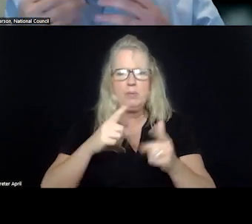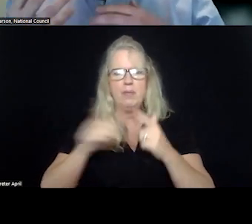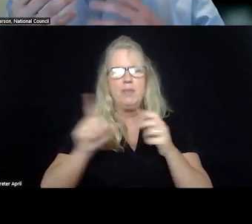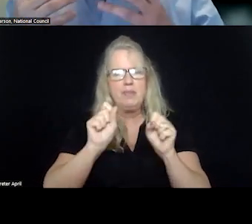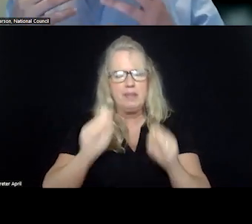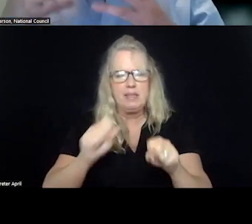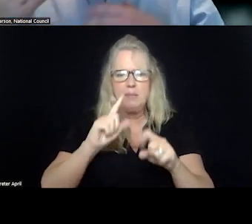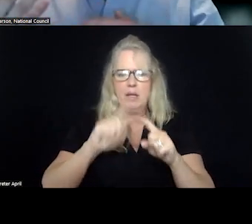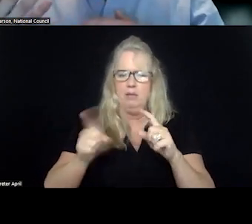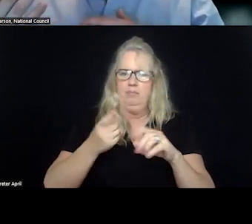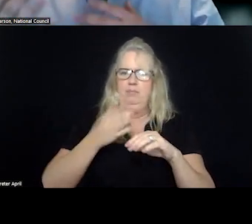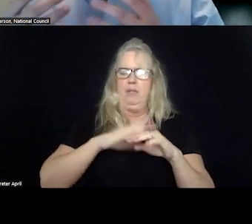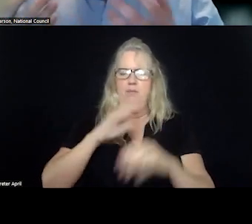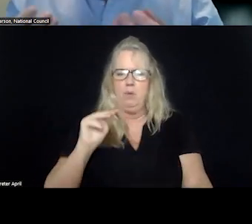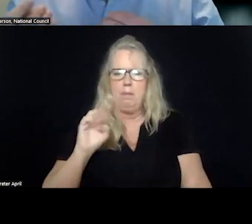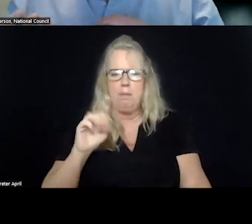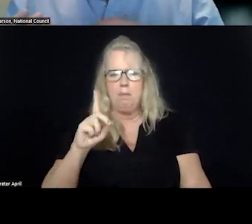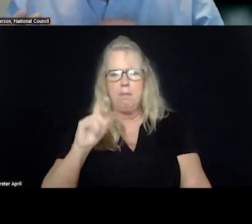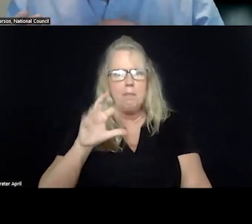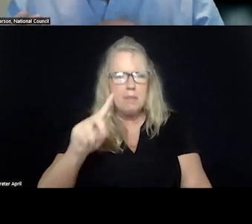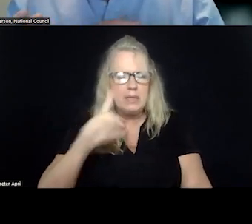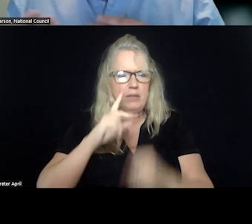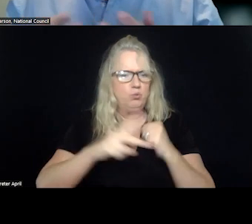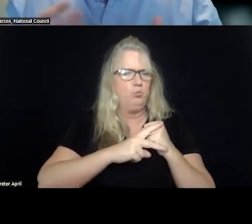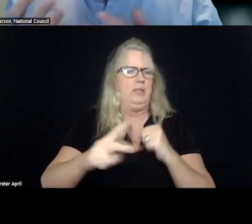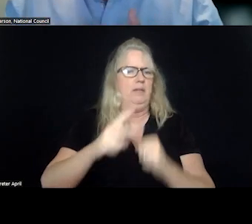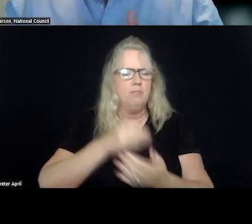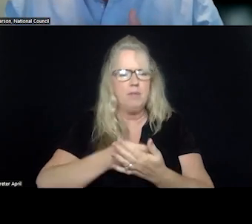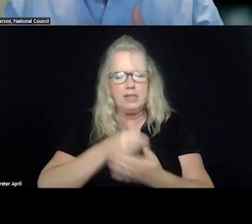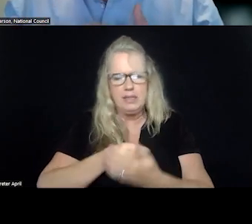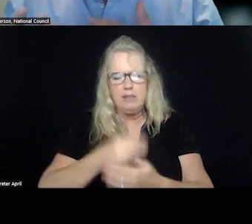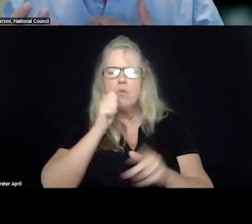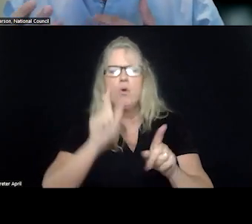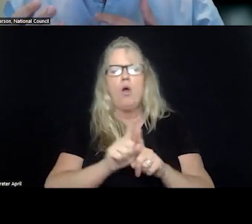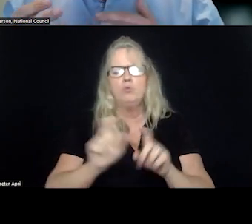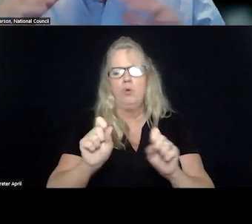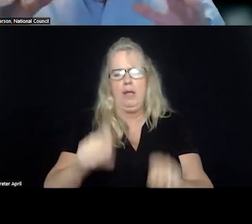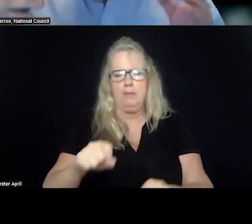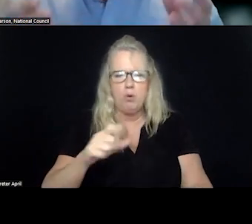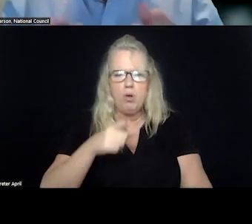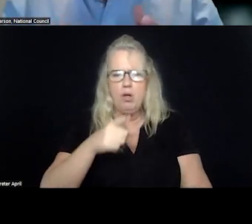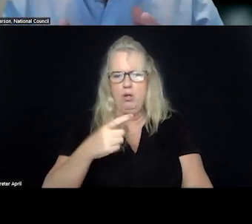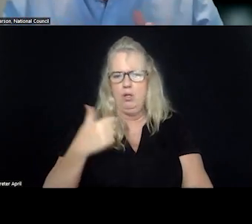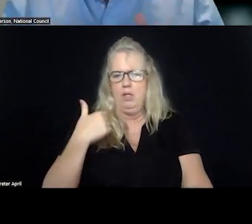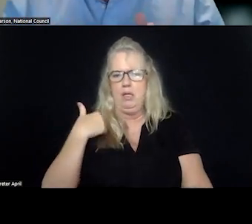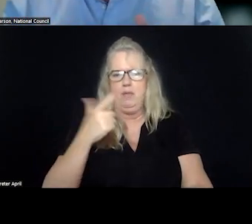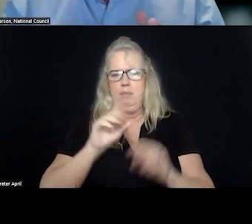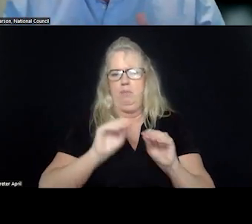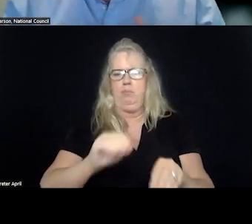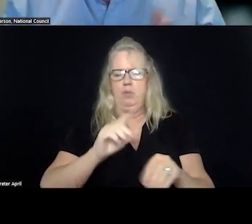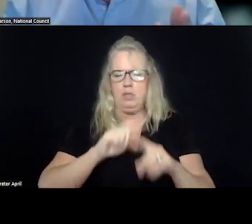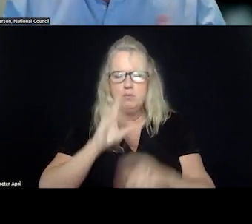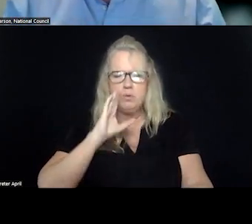enhanced rate within Medicaid, so they're able to save some money in that way. They're also able to, again, build in those costs